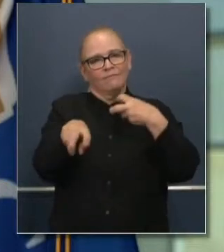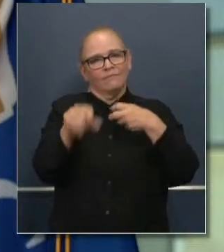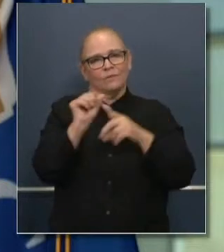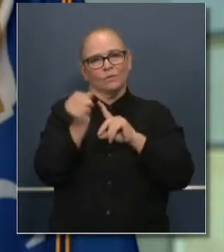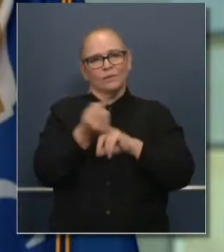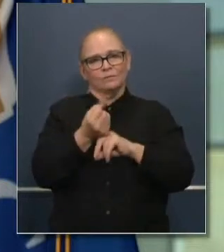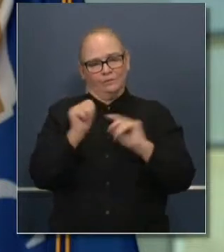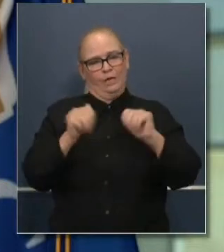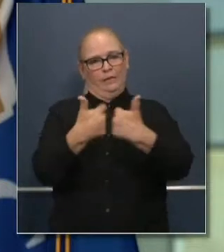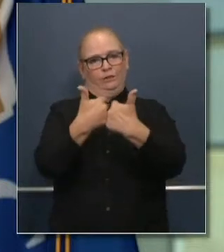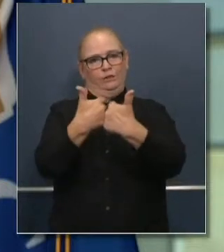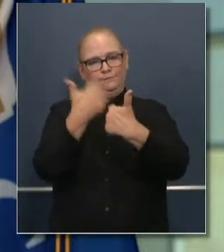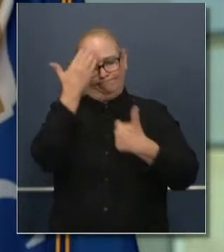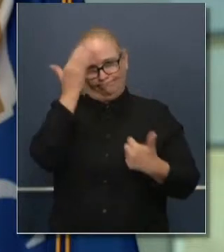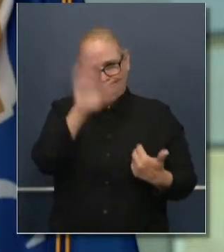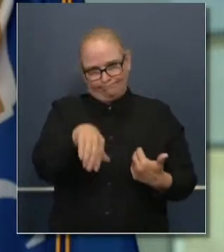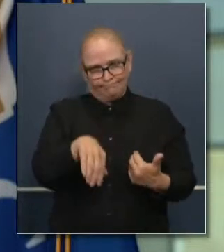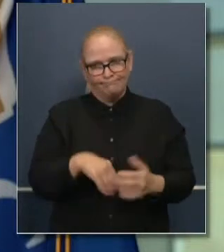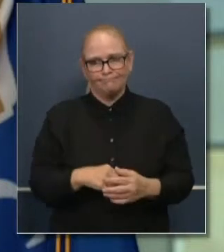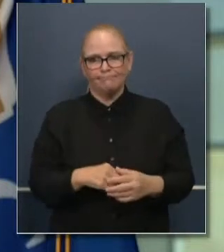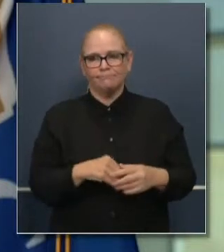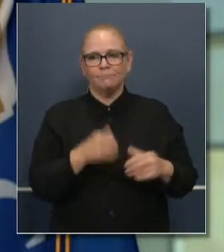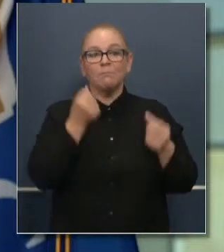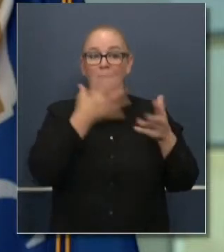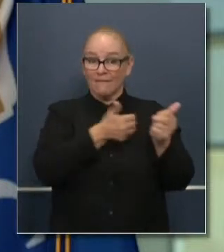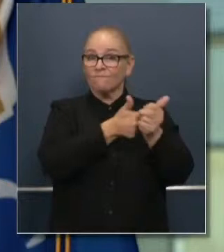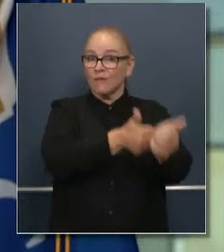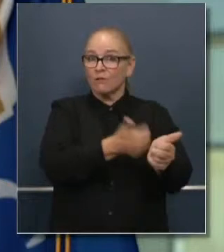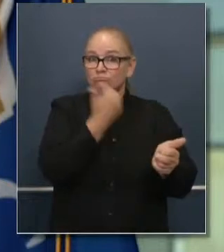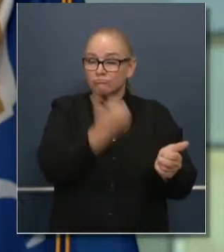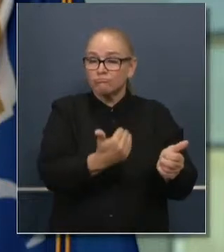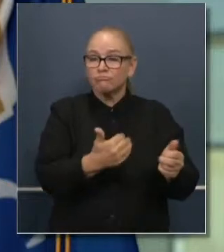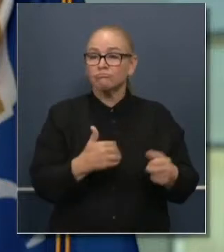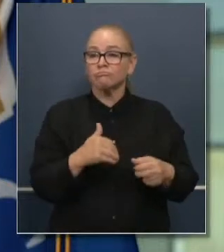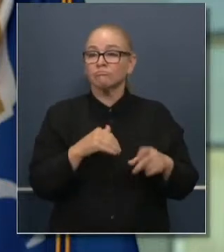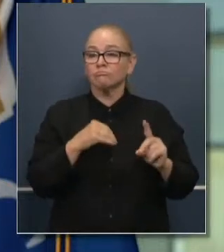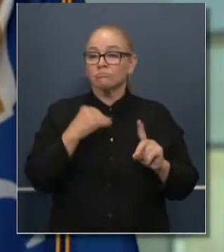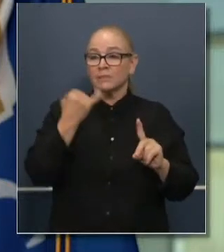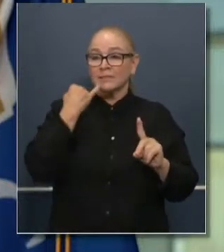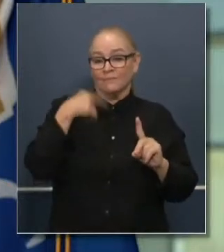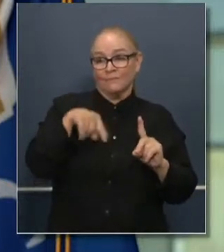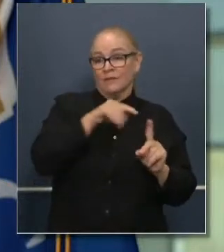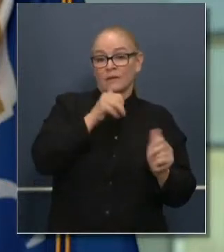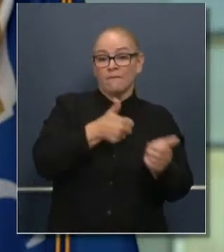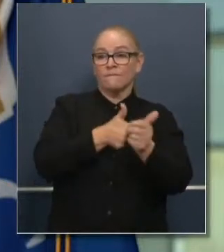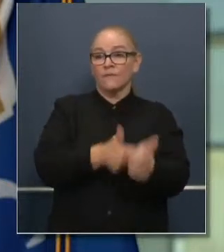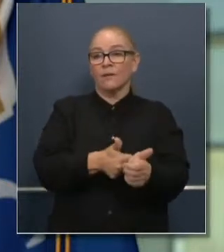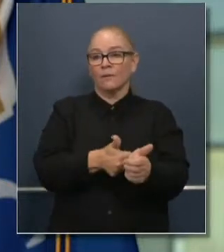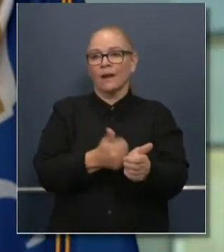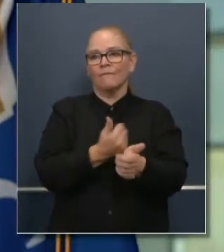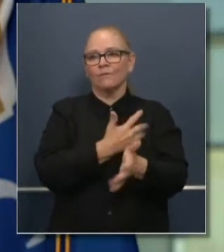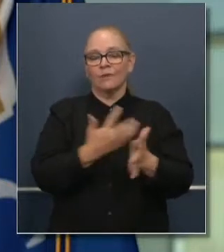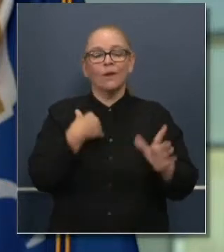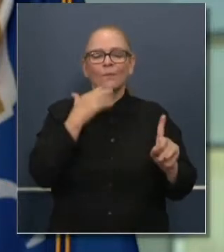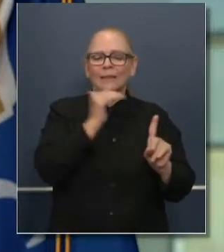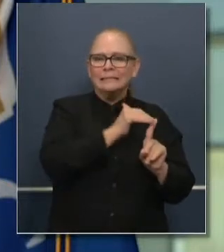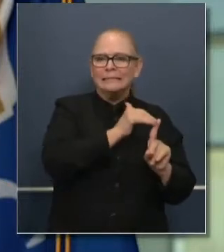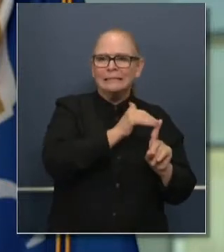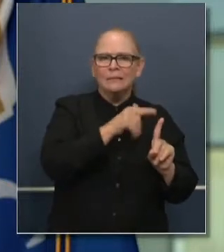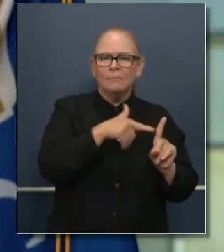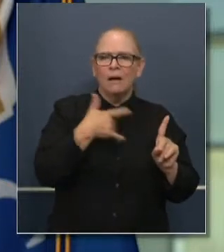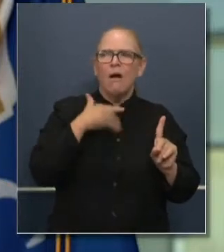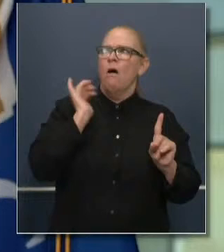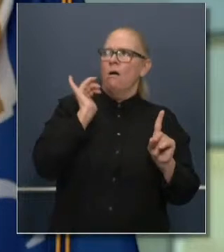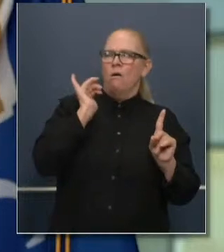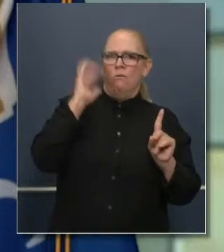not 100% in compliance come into compliance very, very quickly. And I want to just acknowledge that and